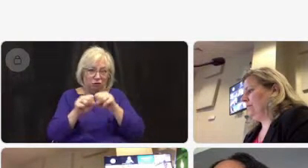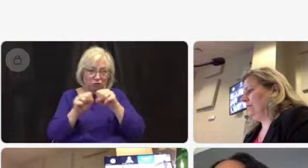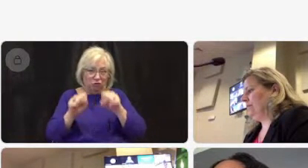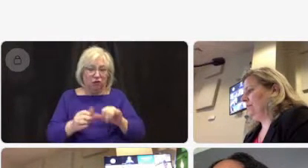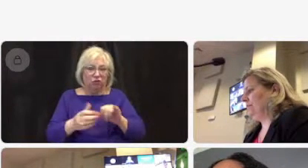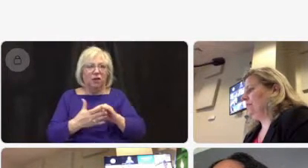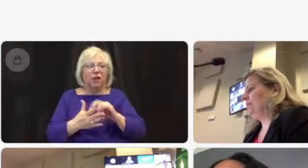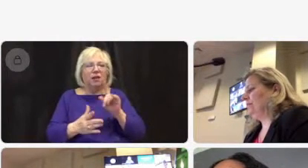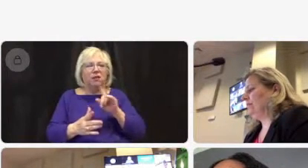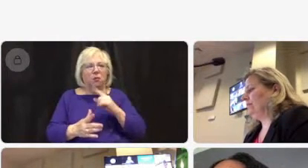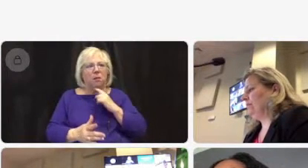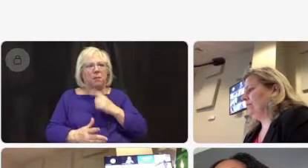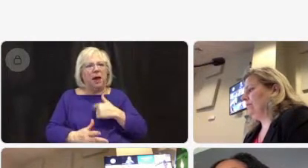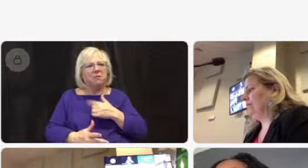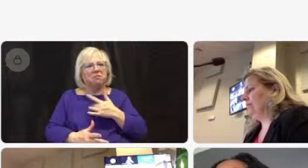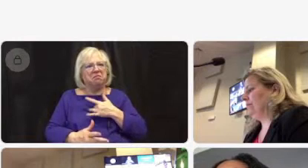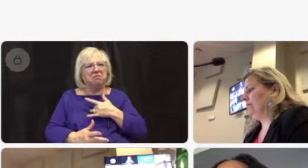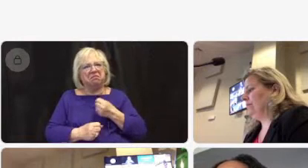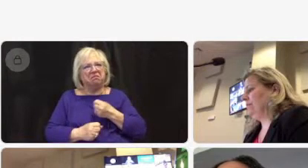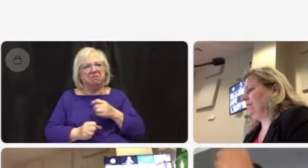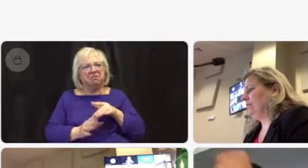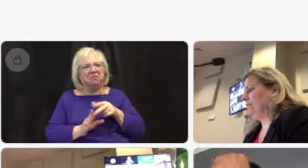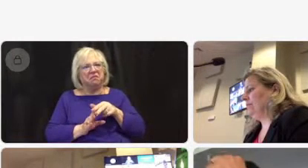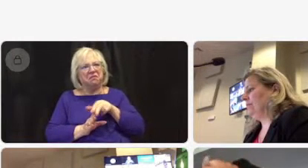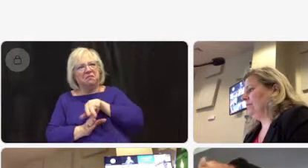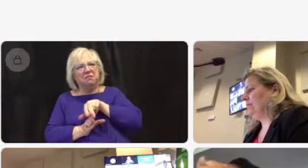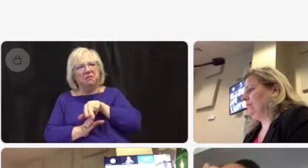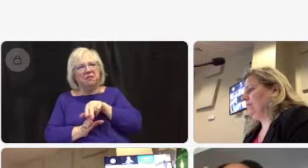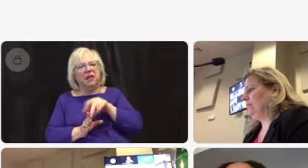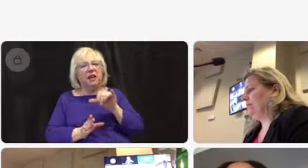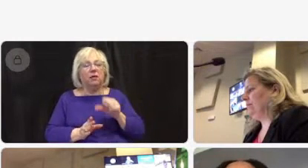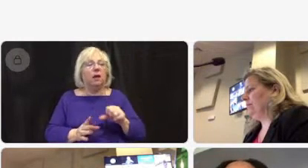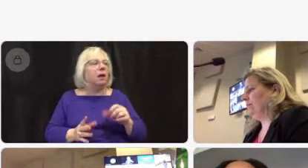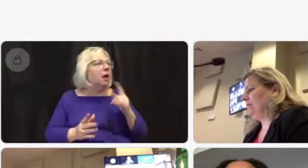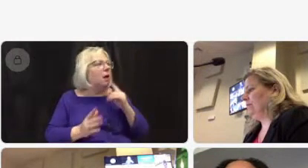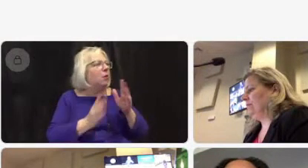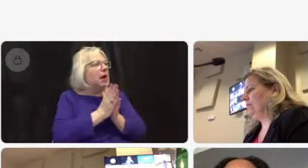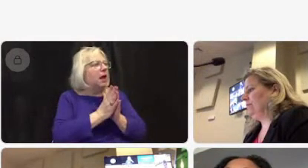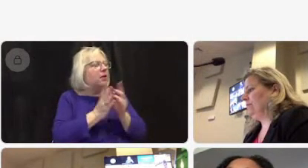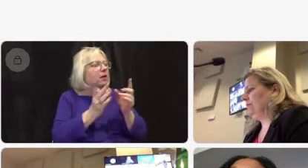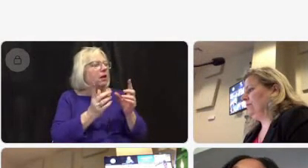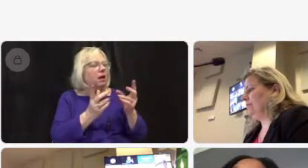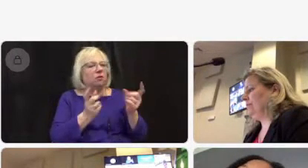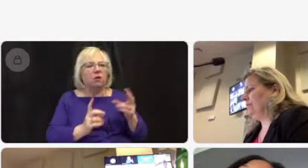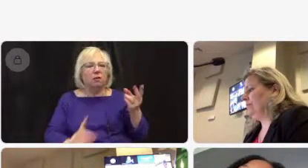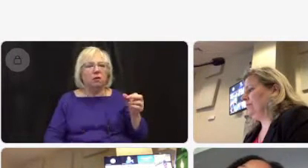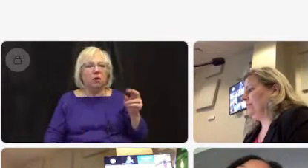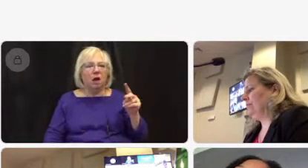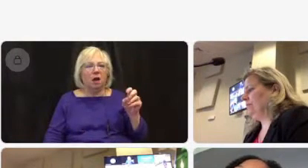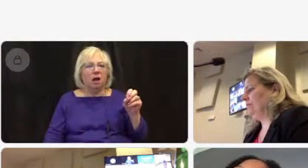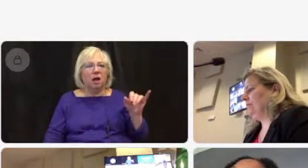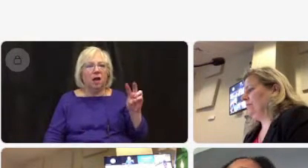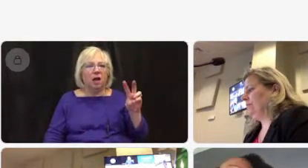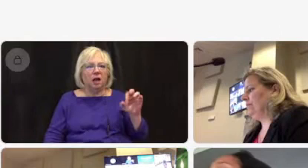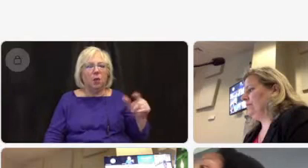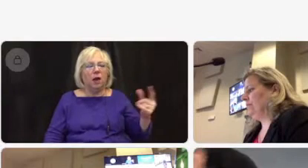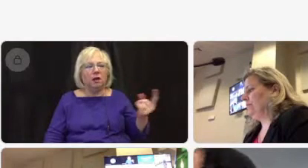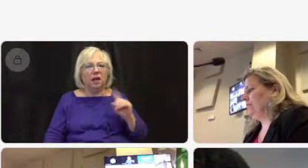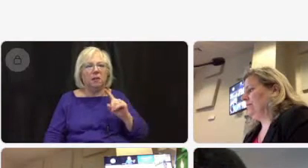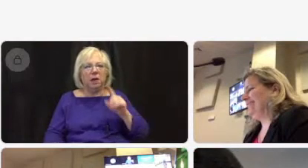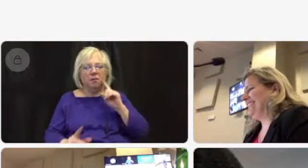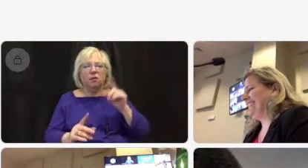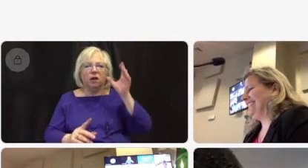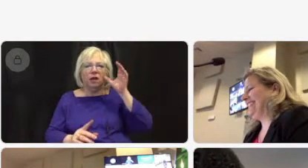bias is. Yes, and may ask Director Honeywell to come up just for conceptual comments